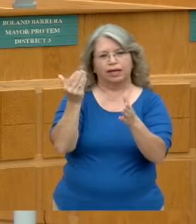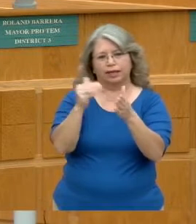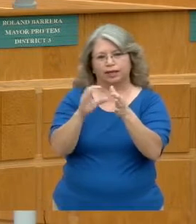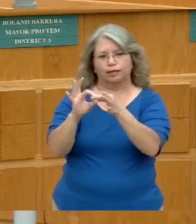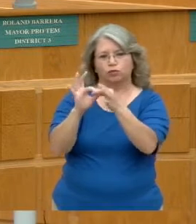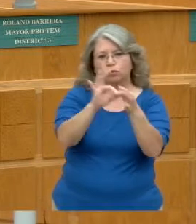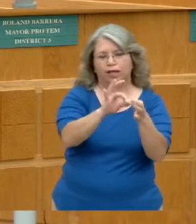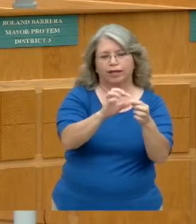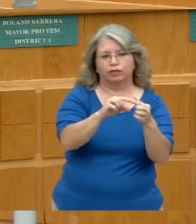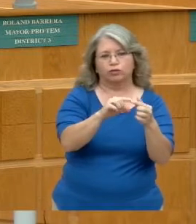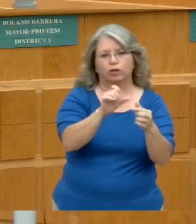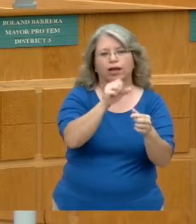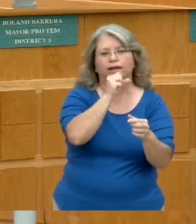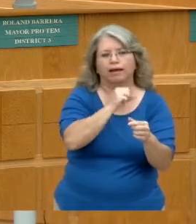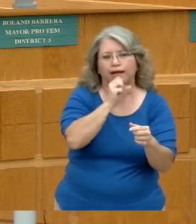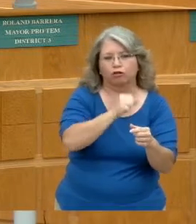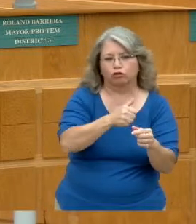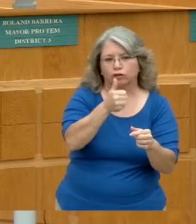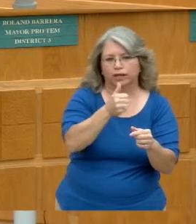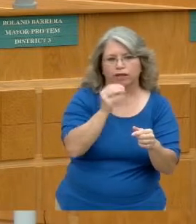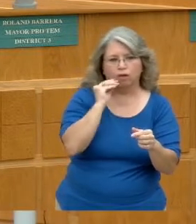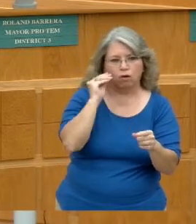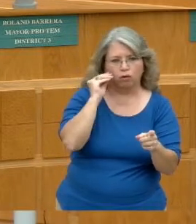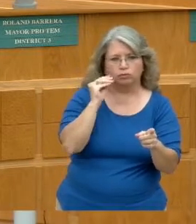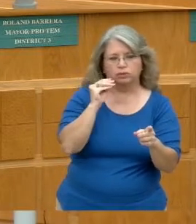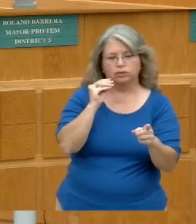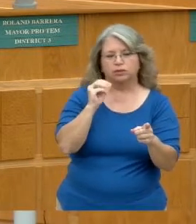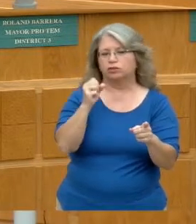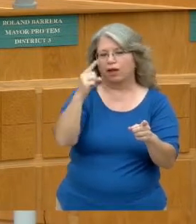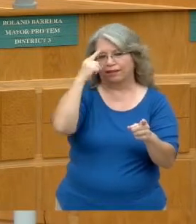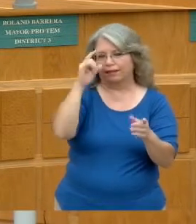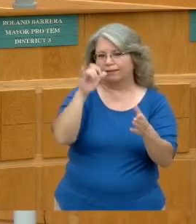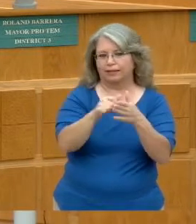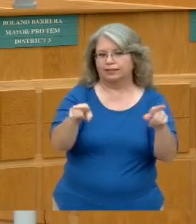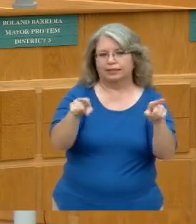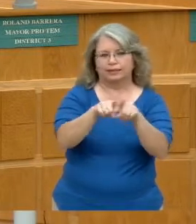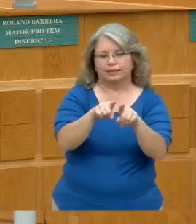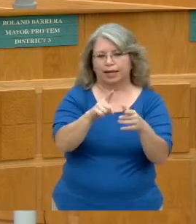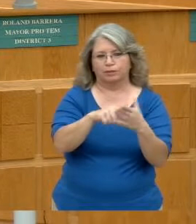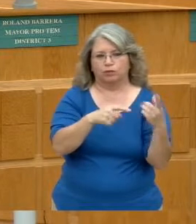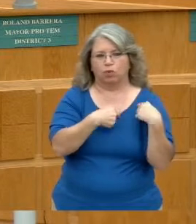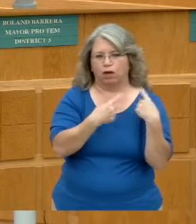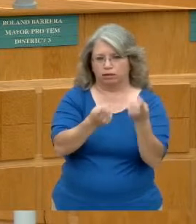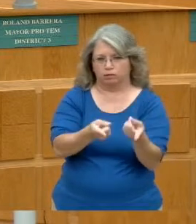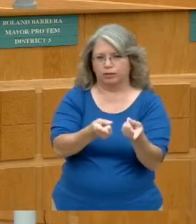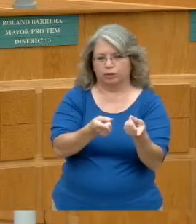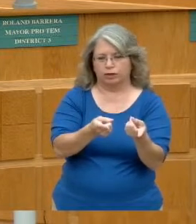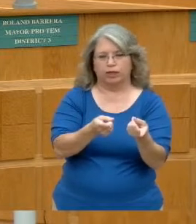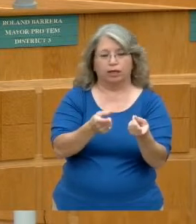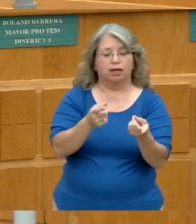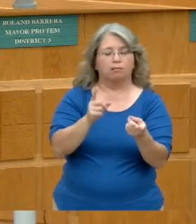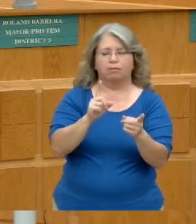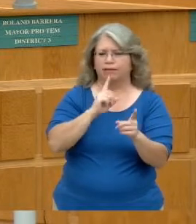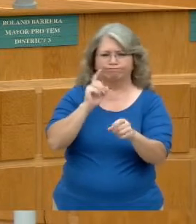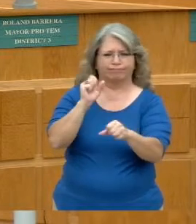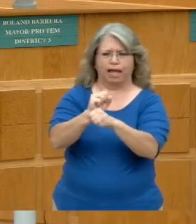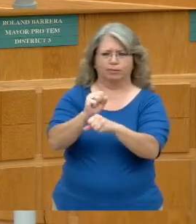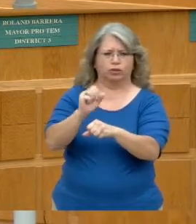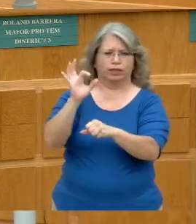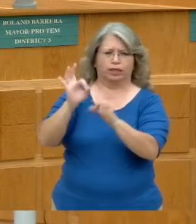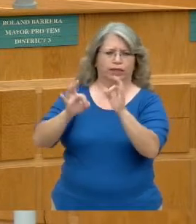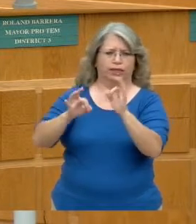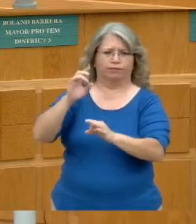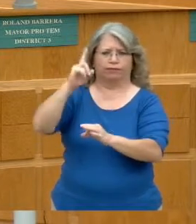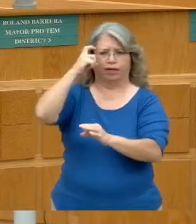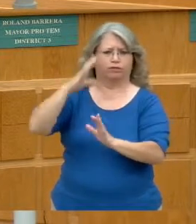included. So I don't expect that that would be any different than what we were already doing. So absolutely, if there's a call for us to do something,